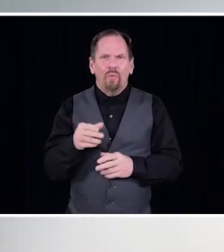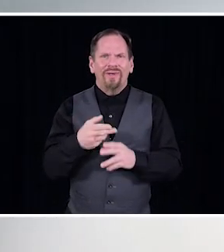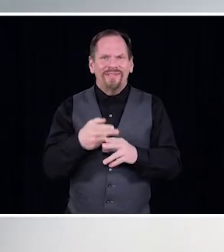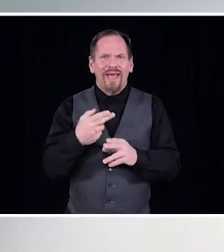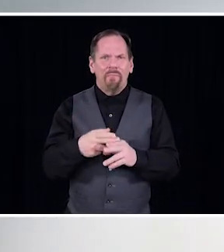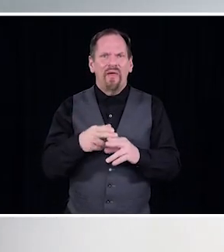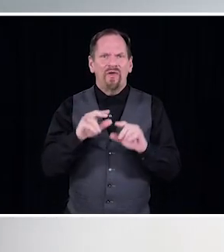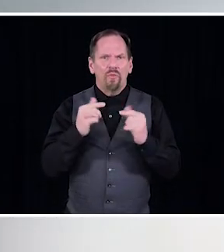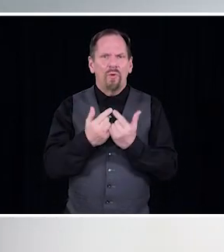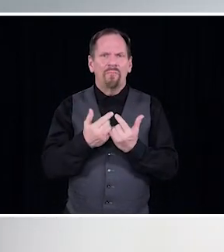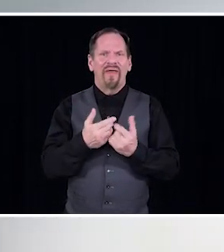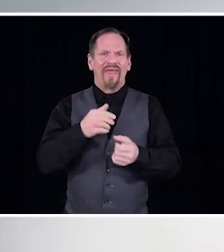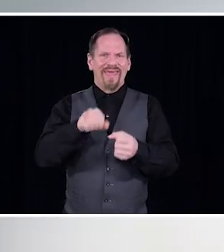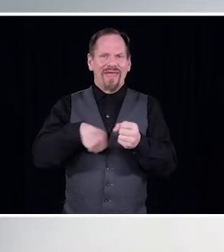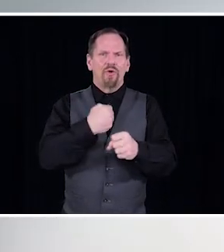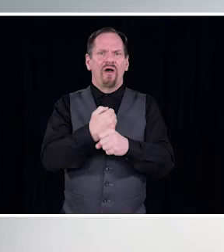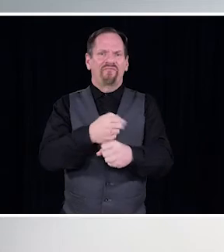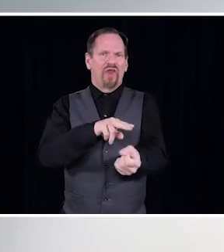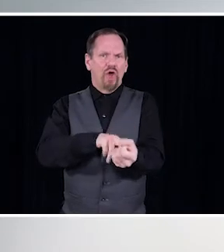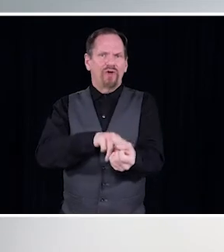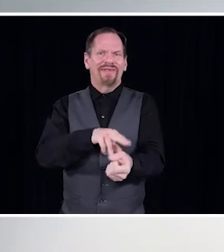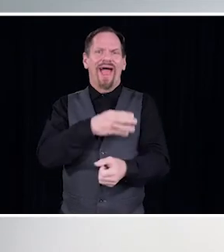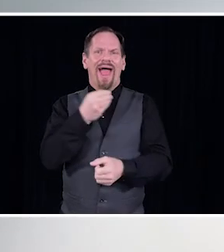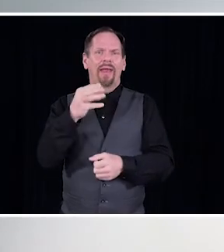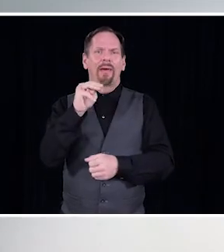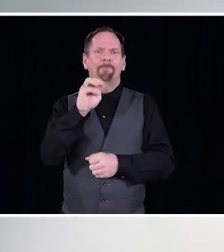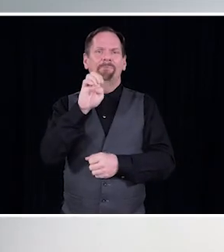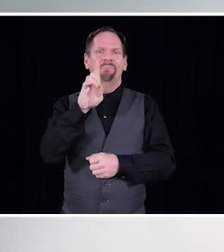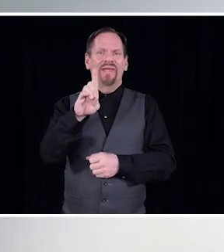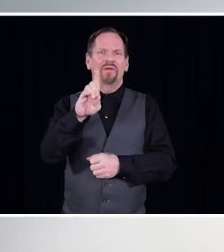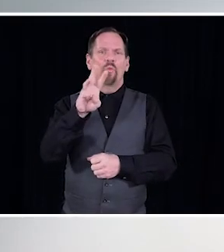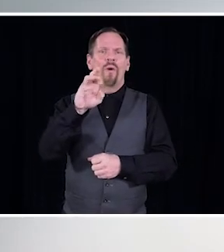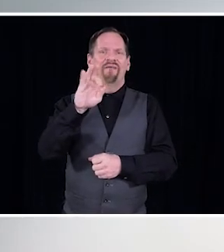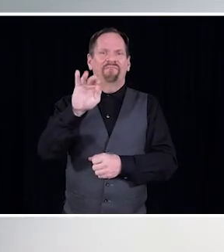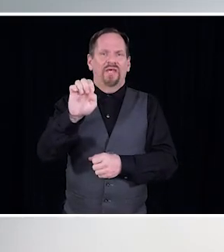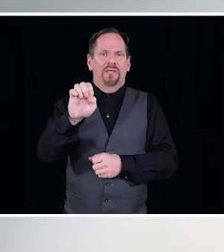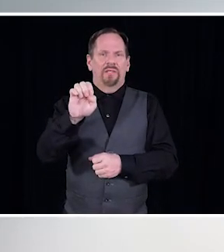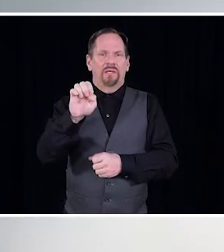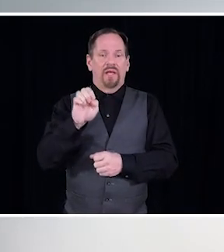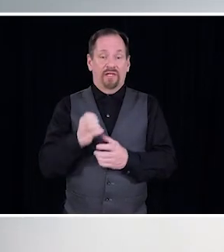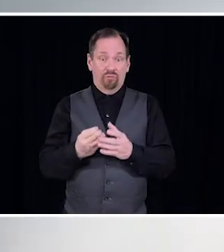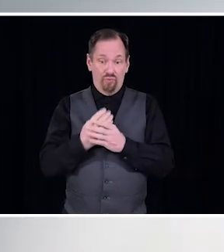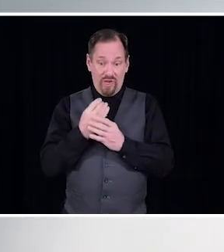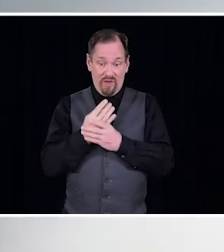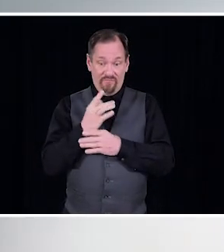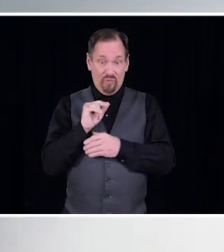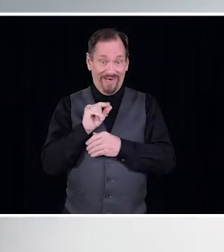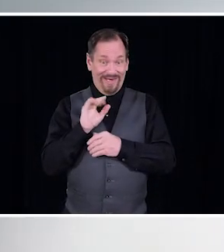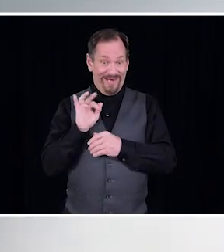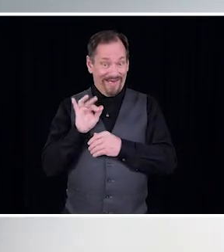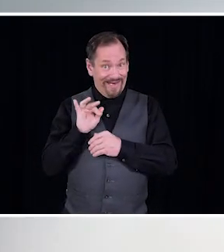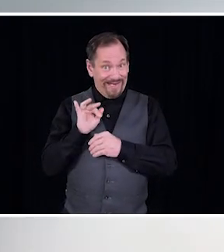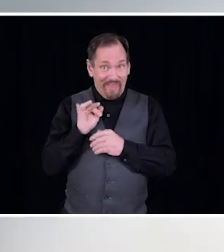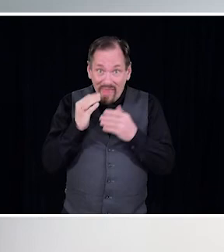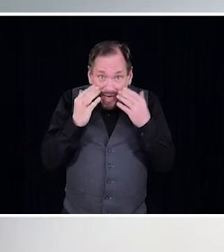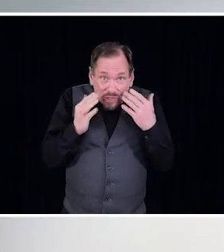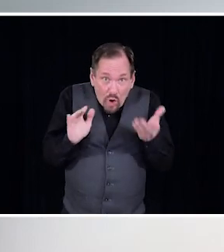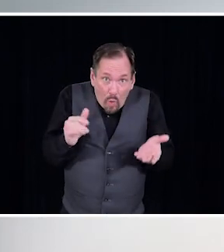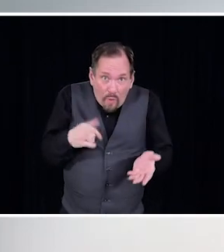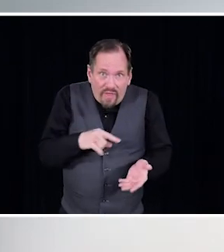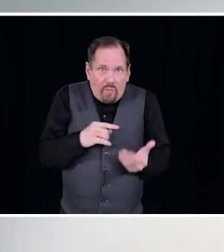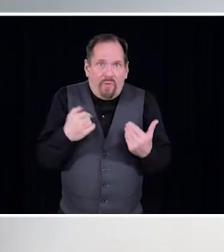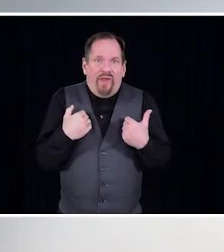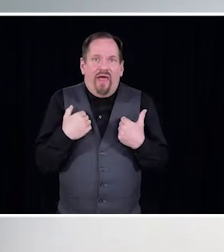year of the nurse and the midwife. When the announcement was made in the spring of 2019, they had no idea that we'd be